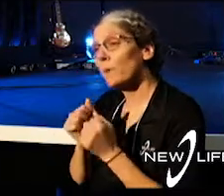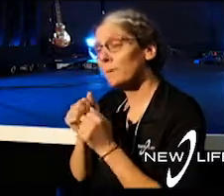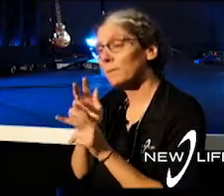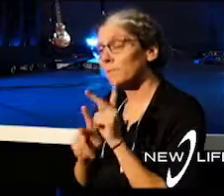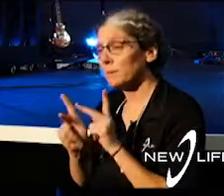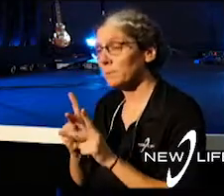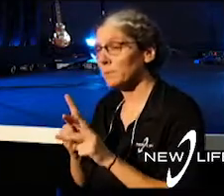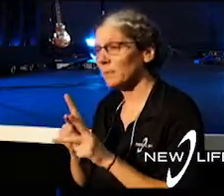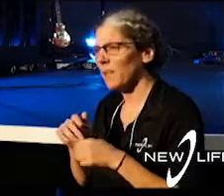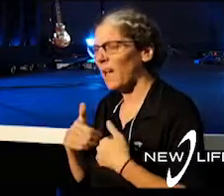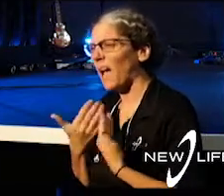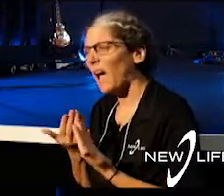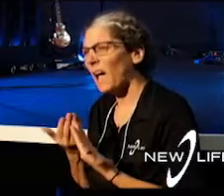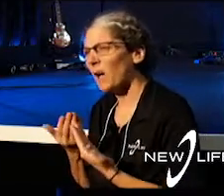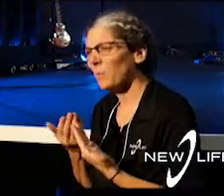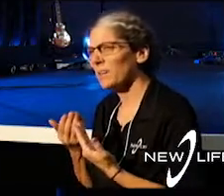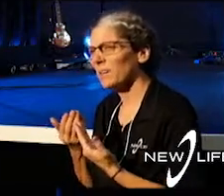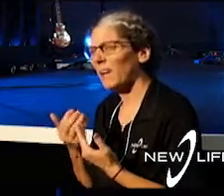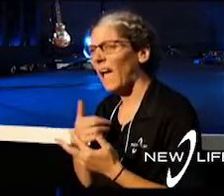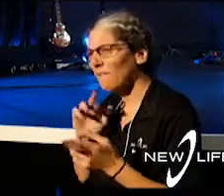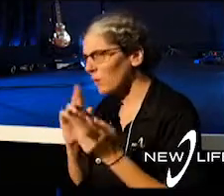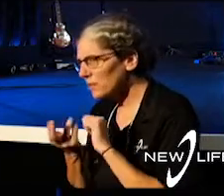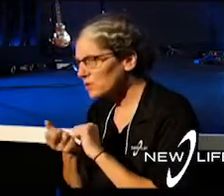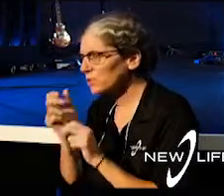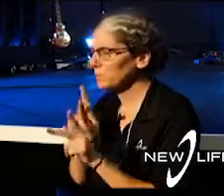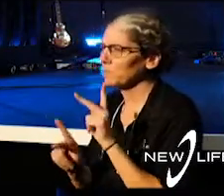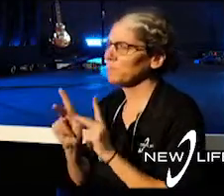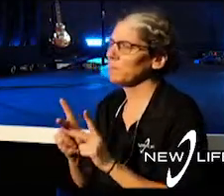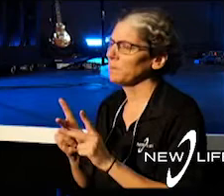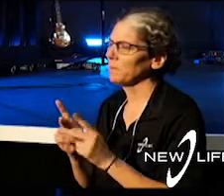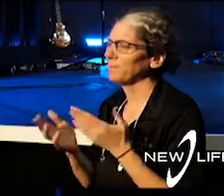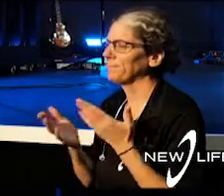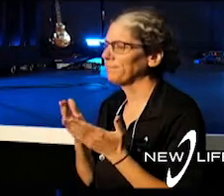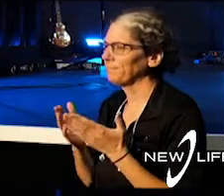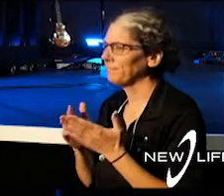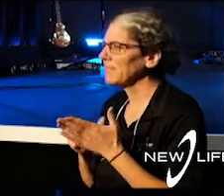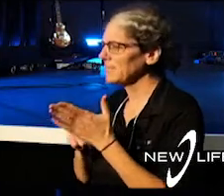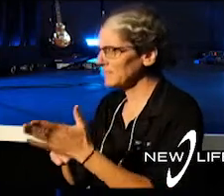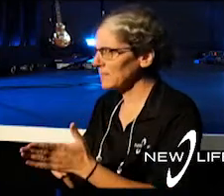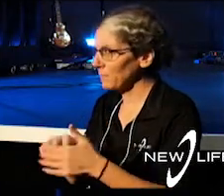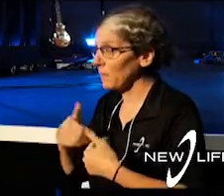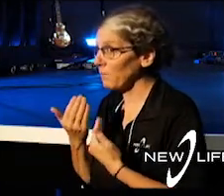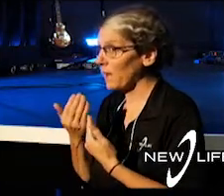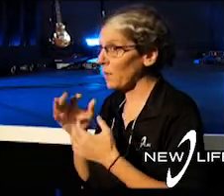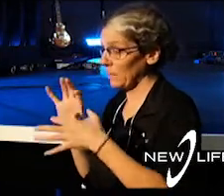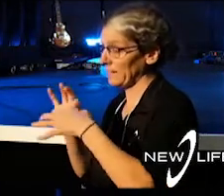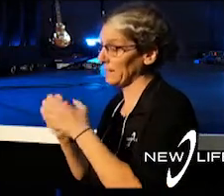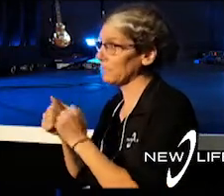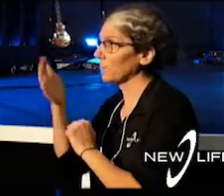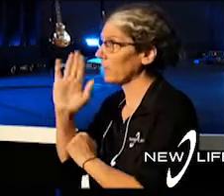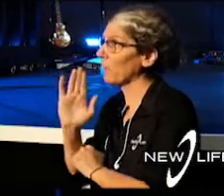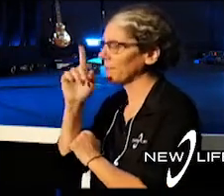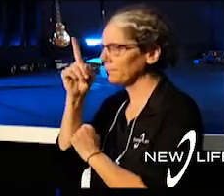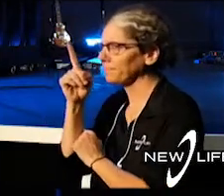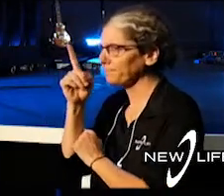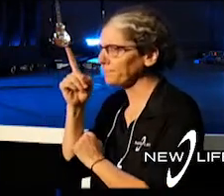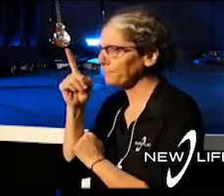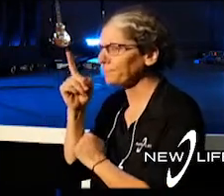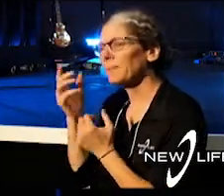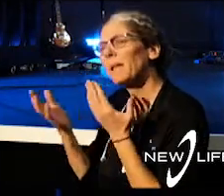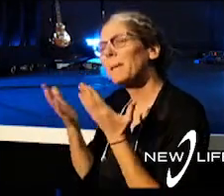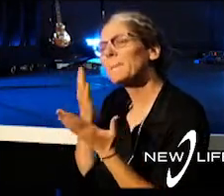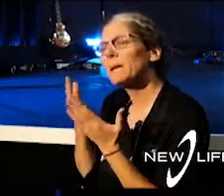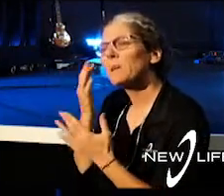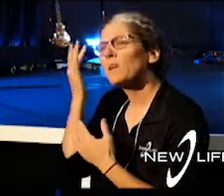people on social media is a reflection of our relationship with God. And right now you might be thinking,